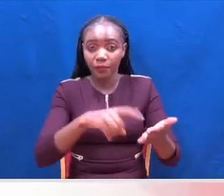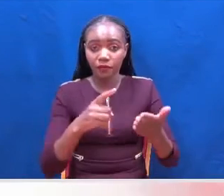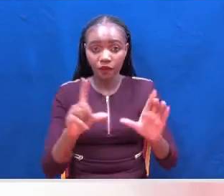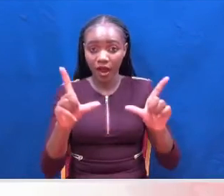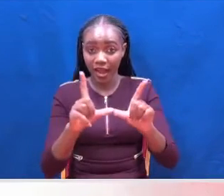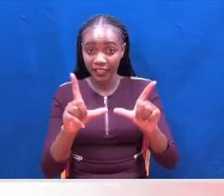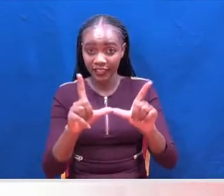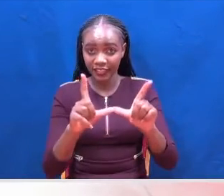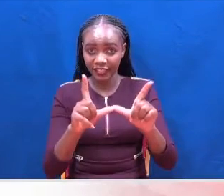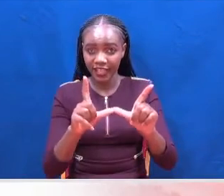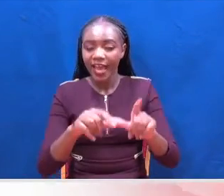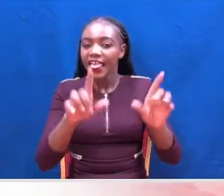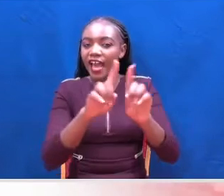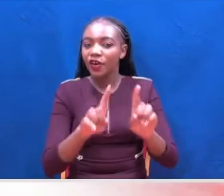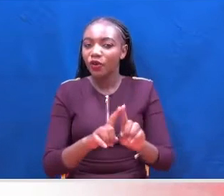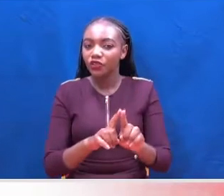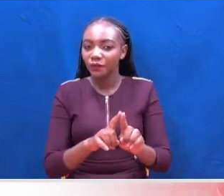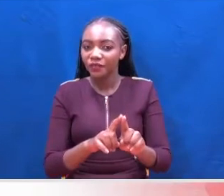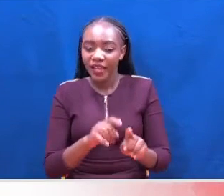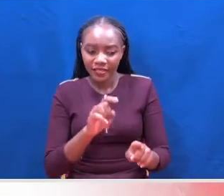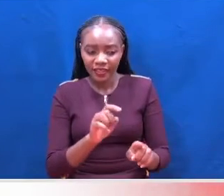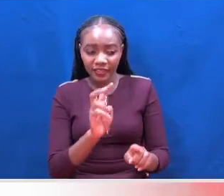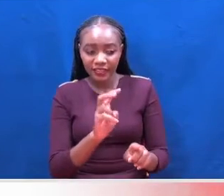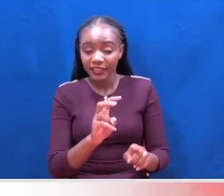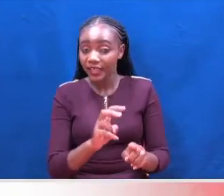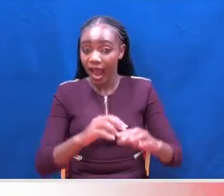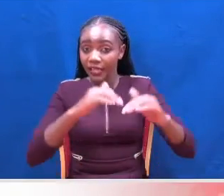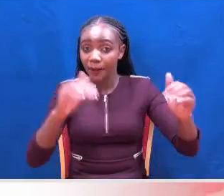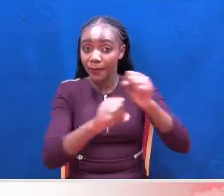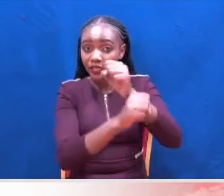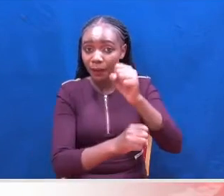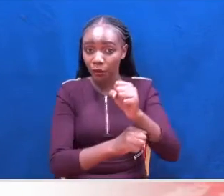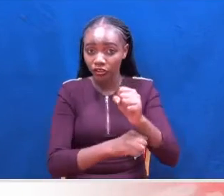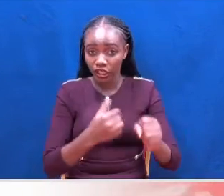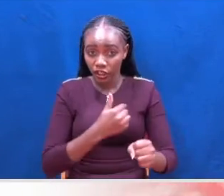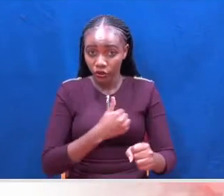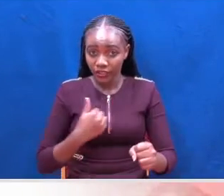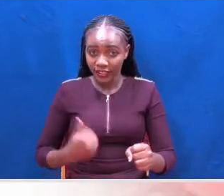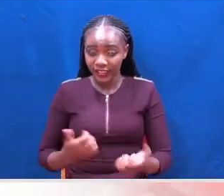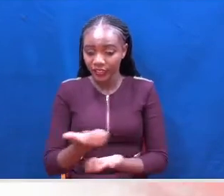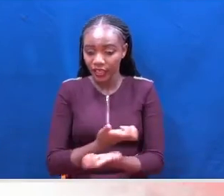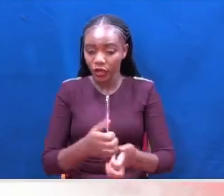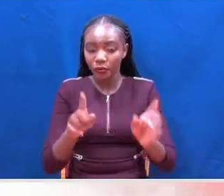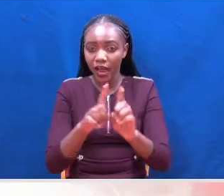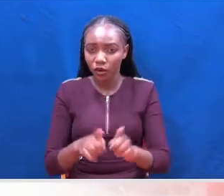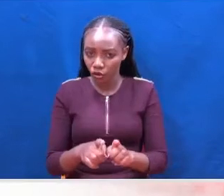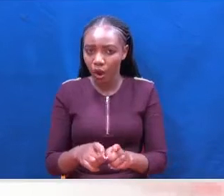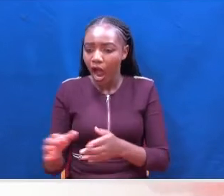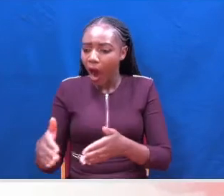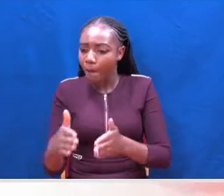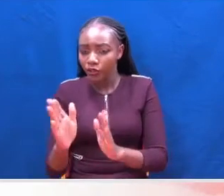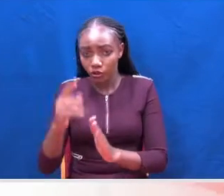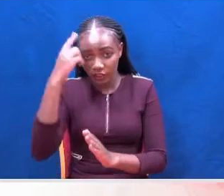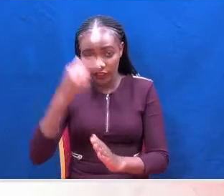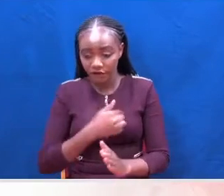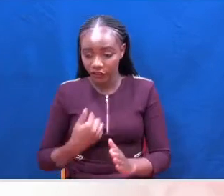license. The approval not only seen as a huge boost to the Chinese economy, but a rare opportunity for China